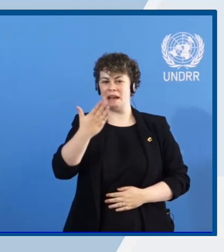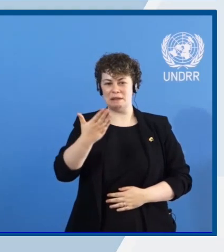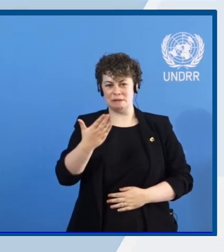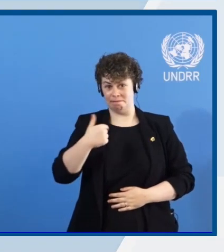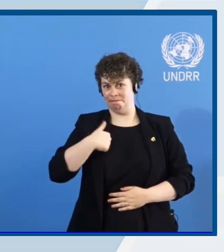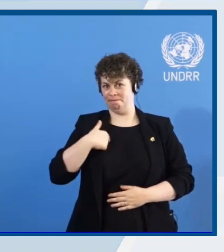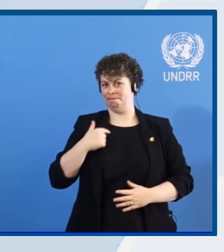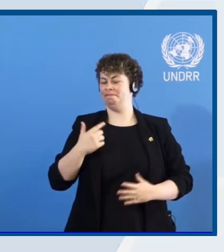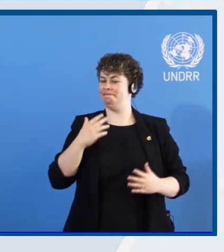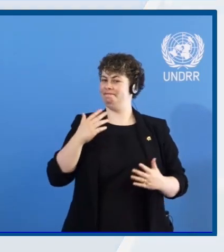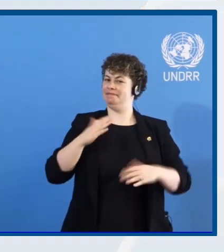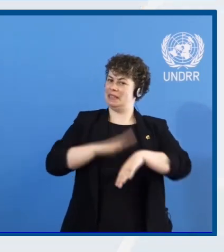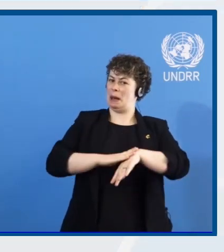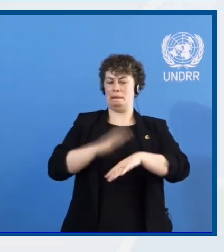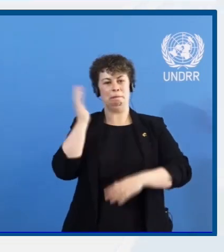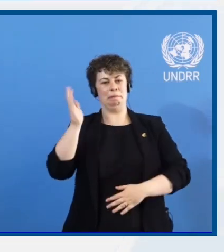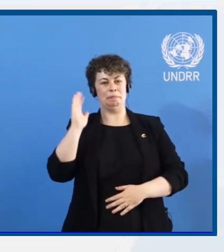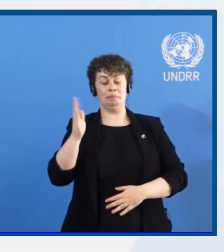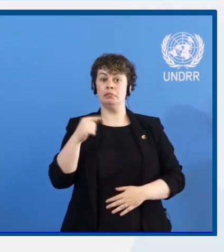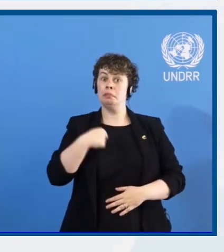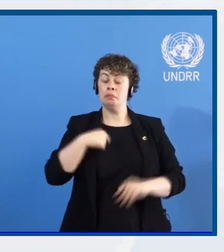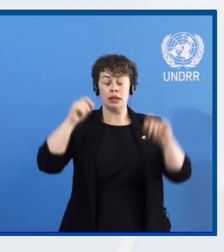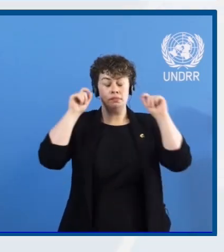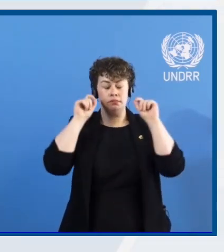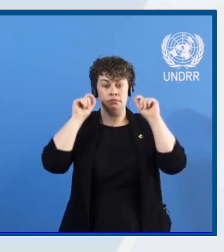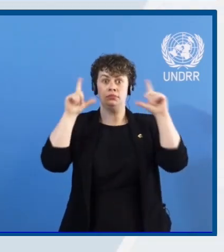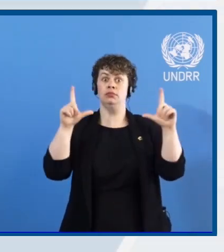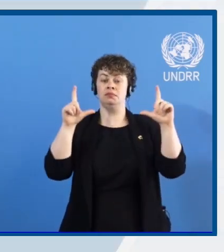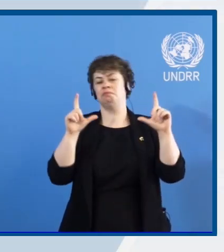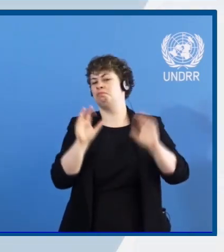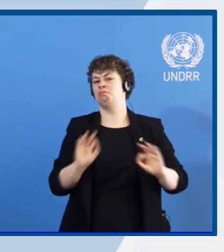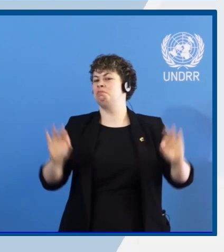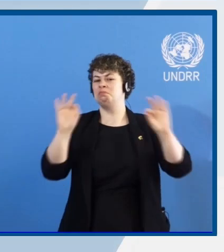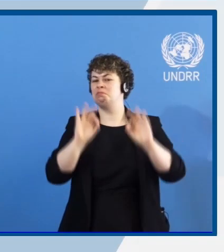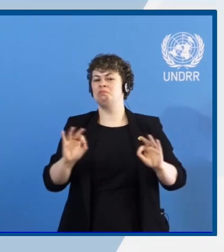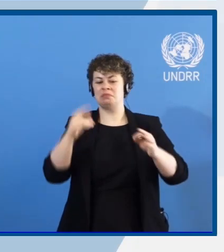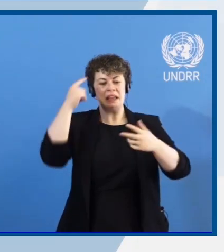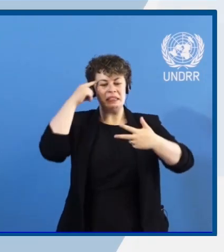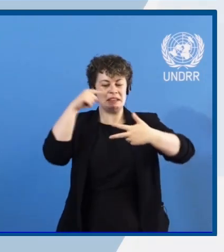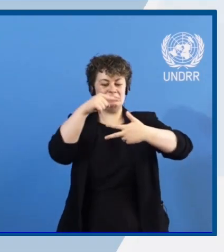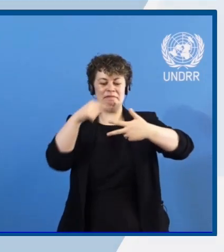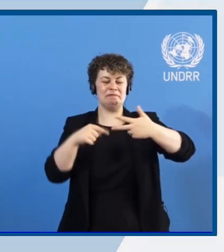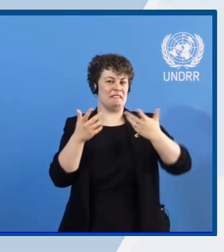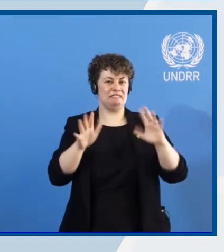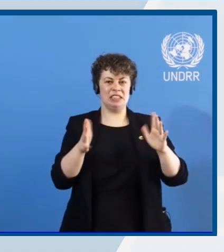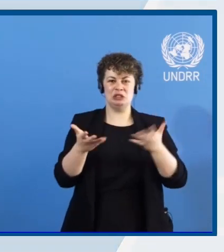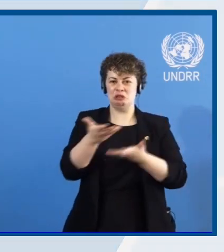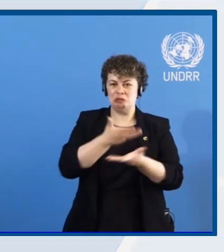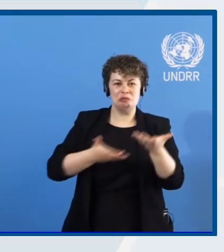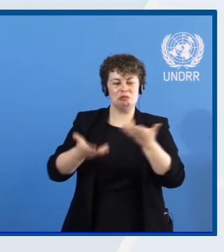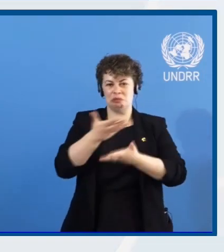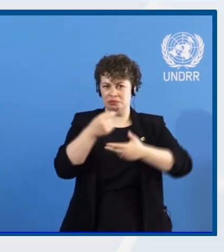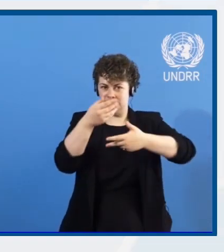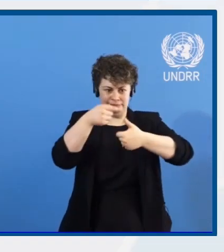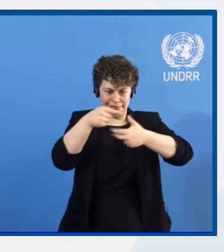have been discussed thoroughly previously. But of course, there are, if